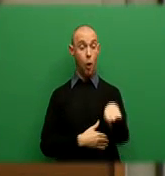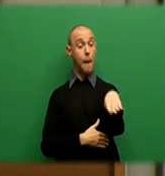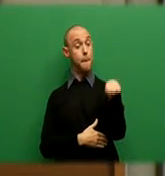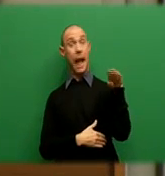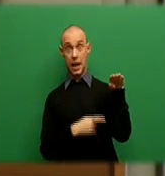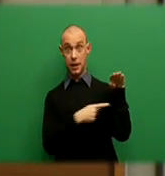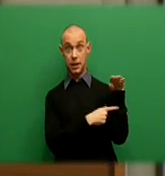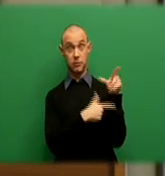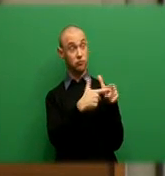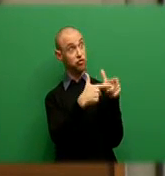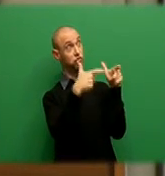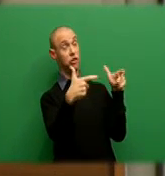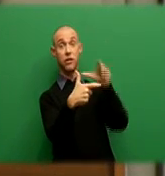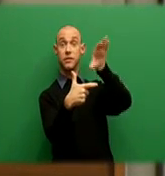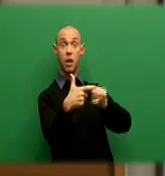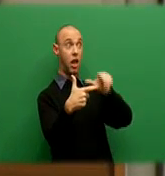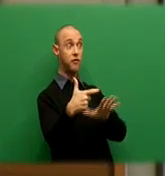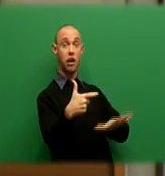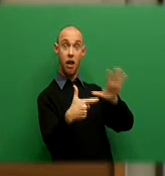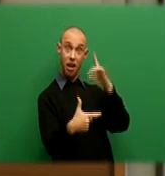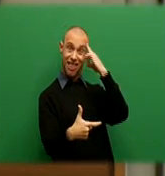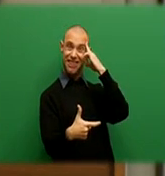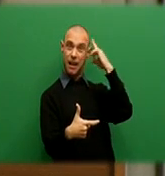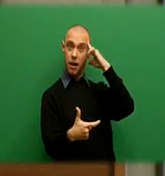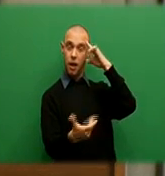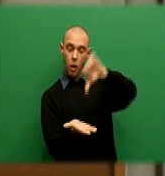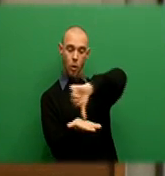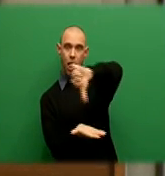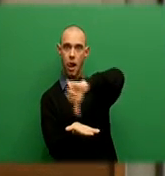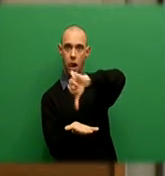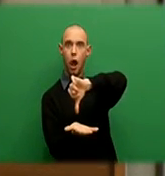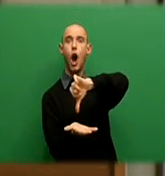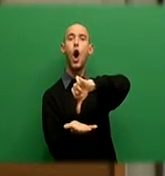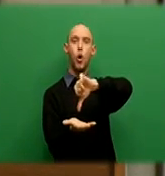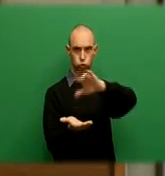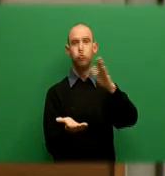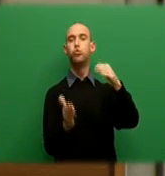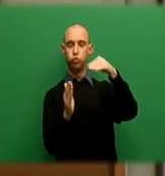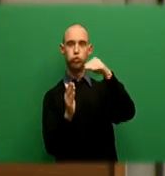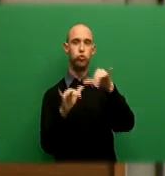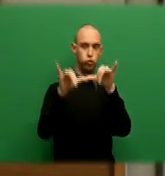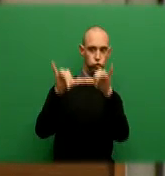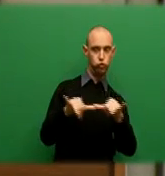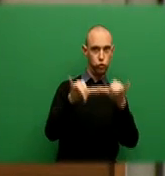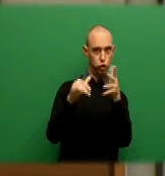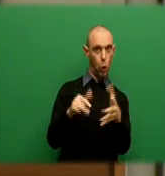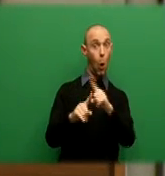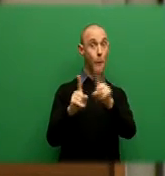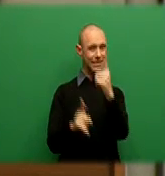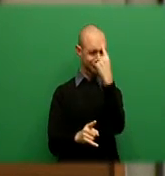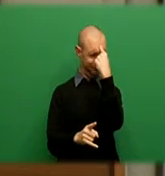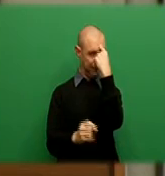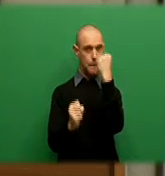assumption for the forecast period, it still assumes an upward trajectory as the previous forecast.